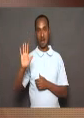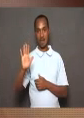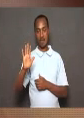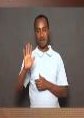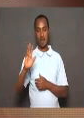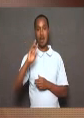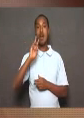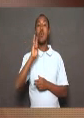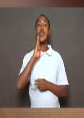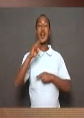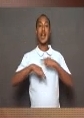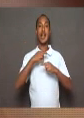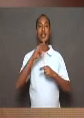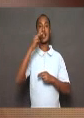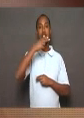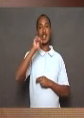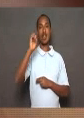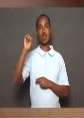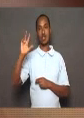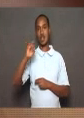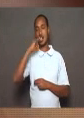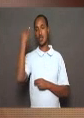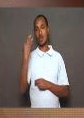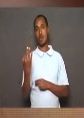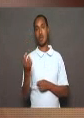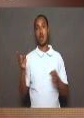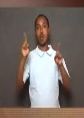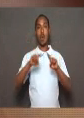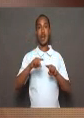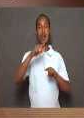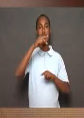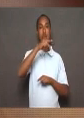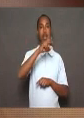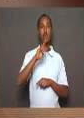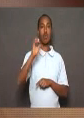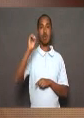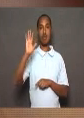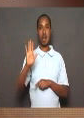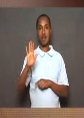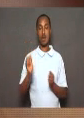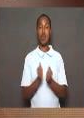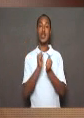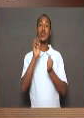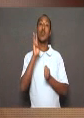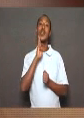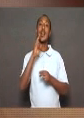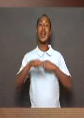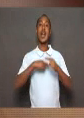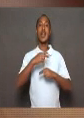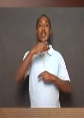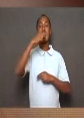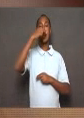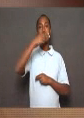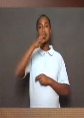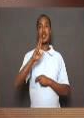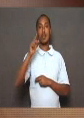react, nitric acid is formed, or that when phosphorus pentoxide and water react,